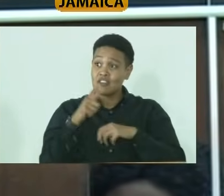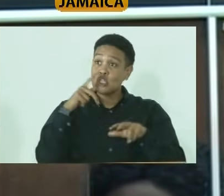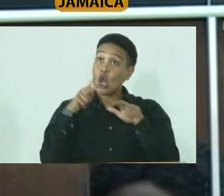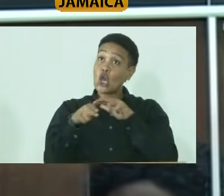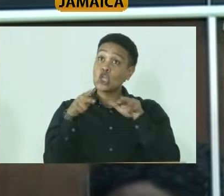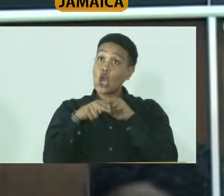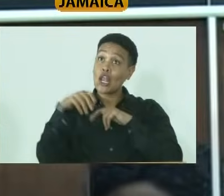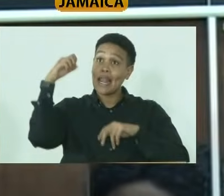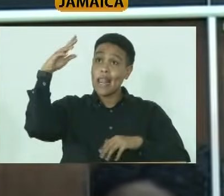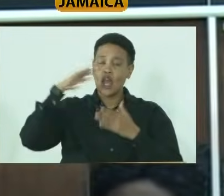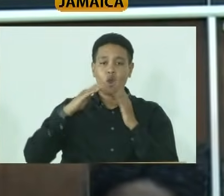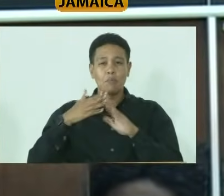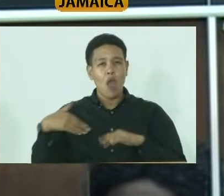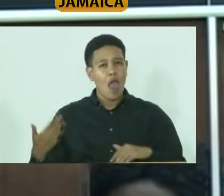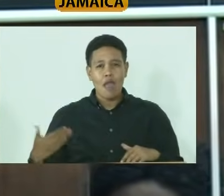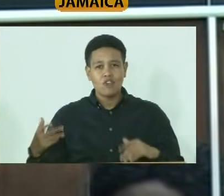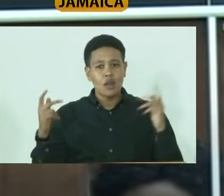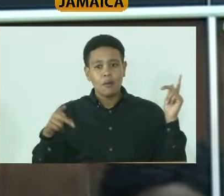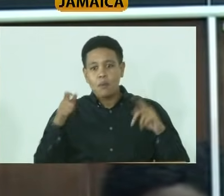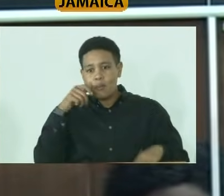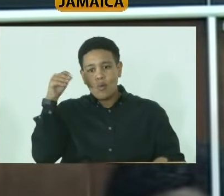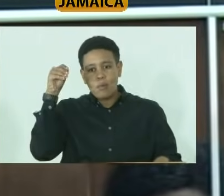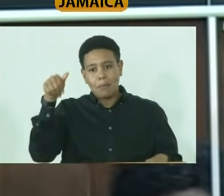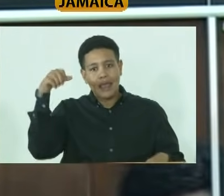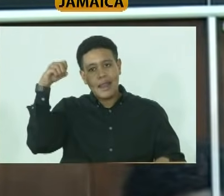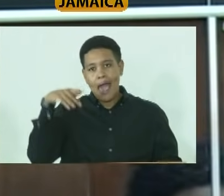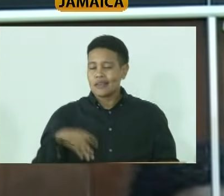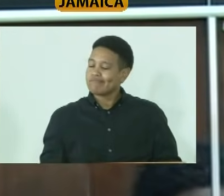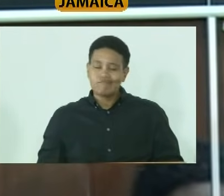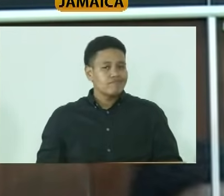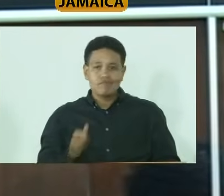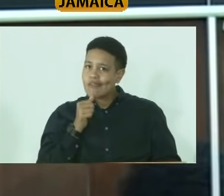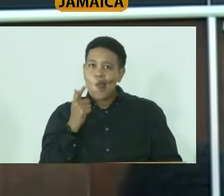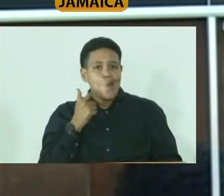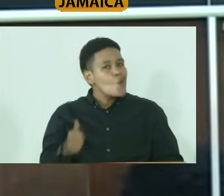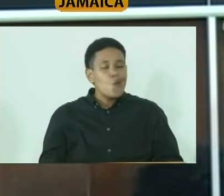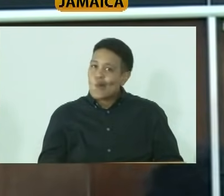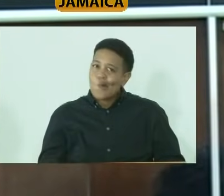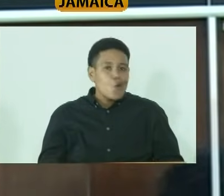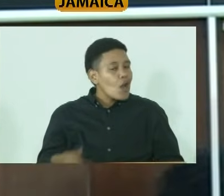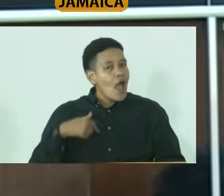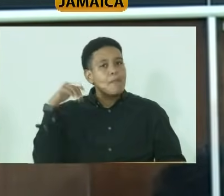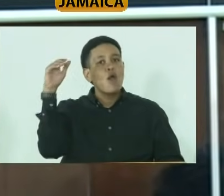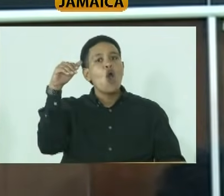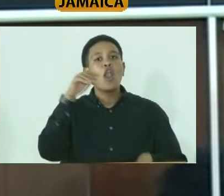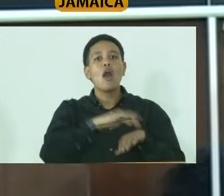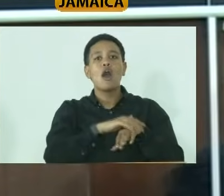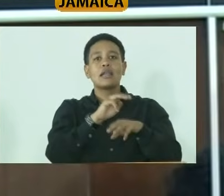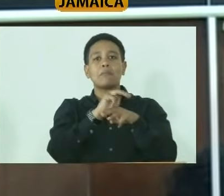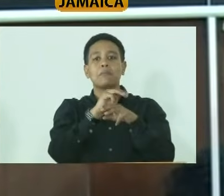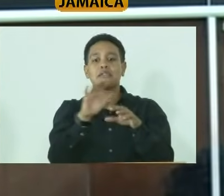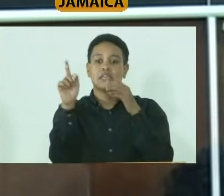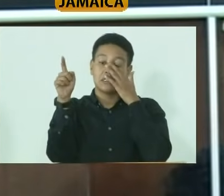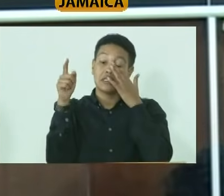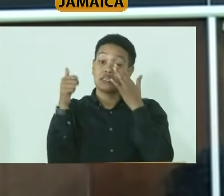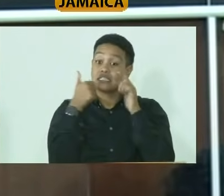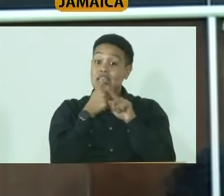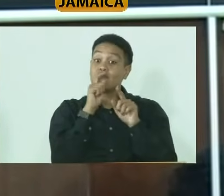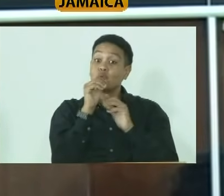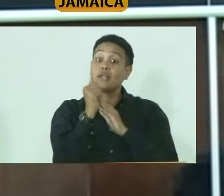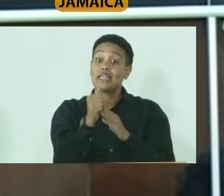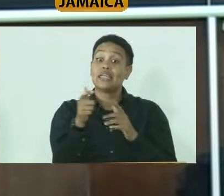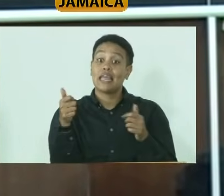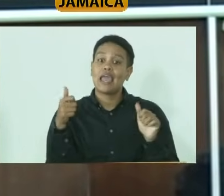every day in communities to people who are paying customers. I'm calling on the minister to lead the